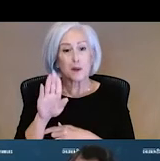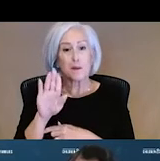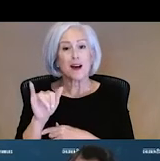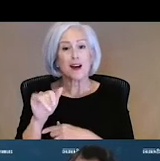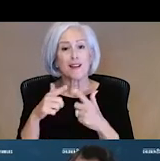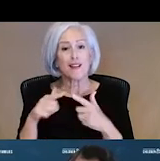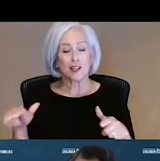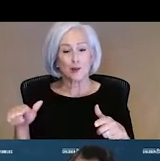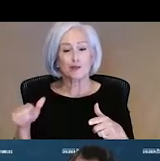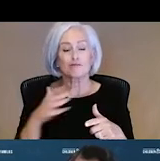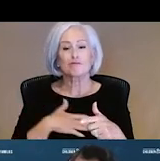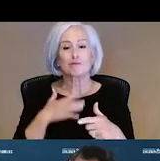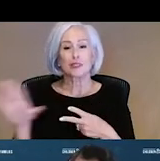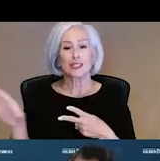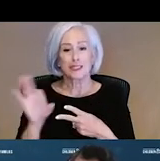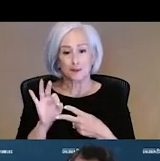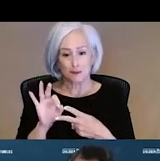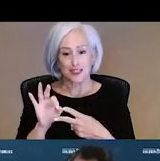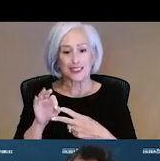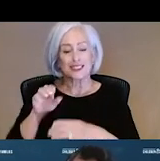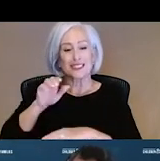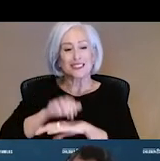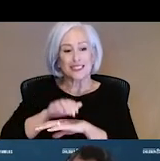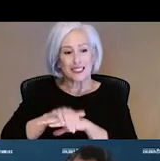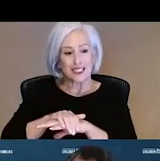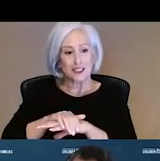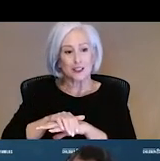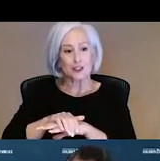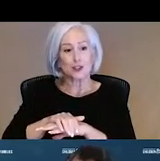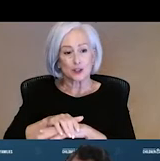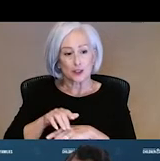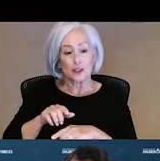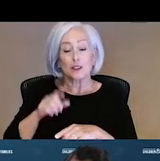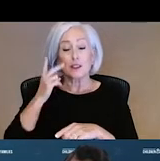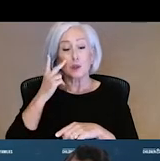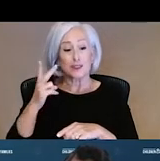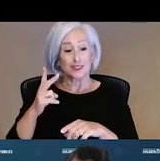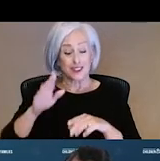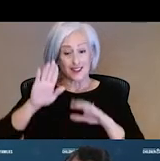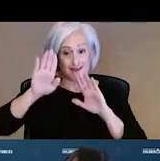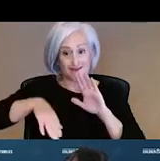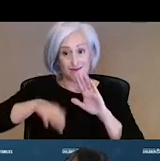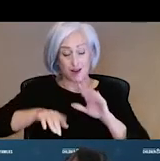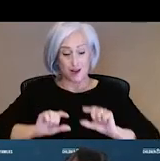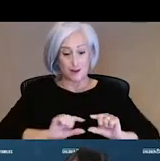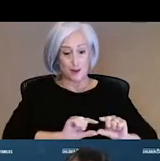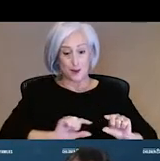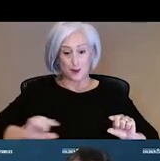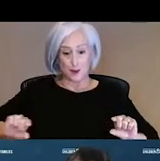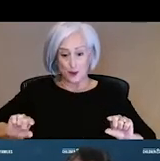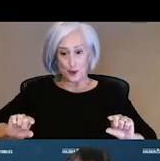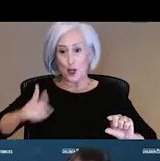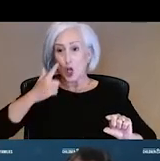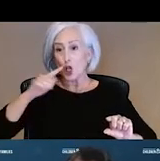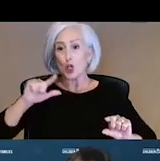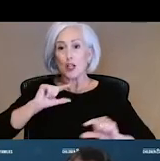To listen to the audio in English on a computer, please locate the globe icon along the bottom row of your Zoom screen and select